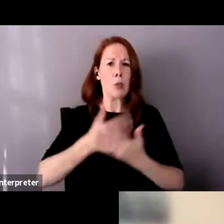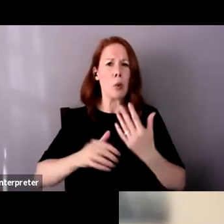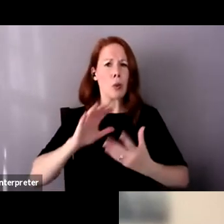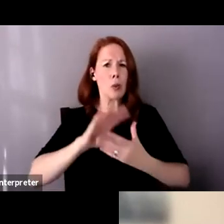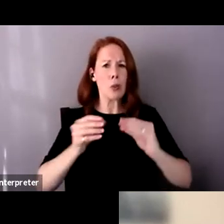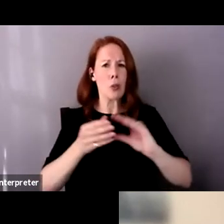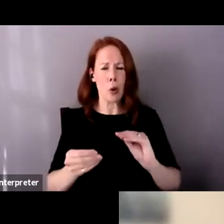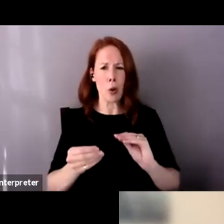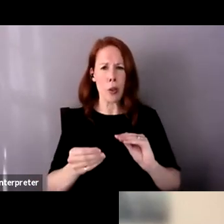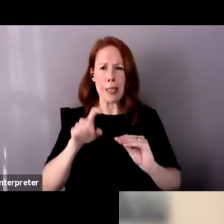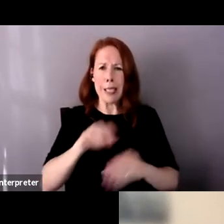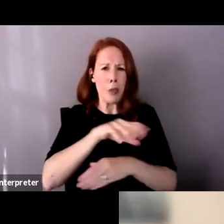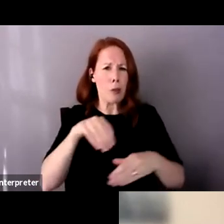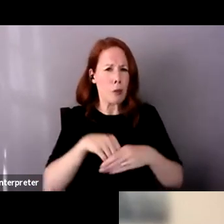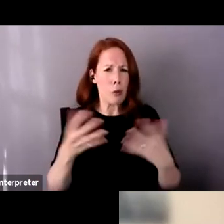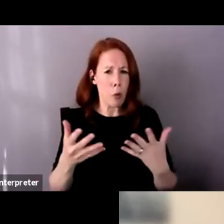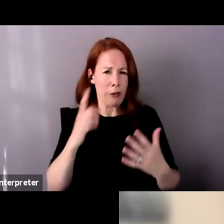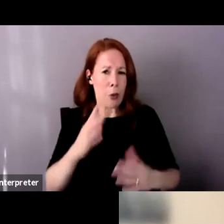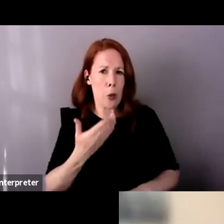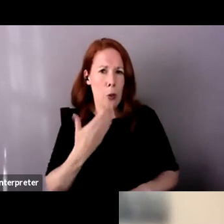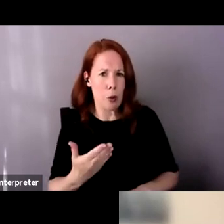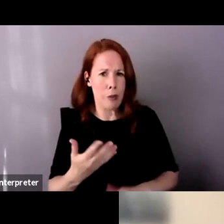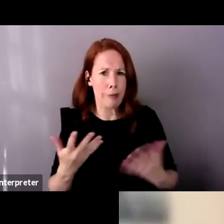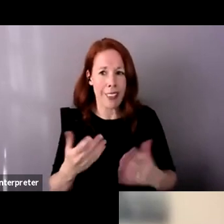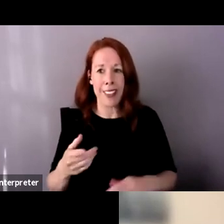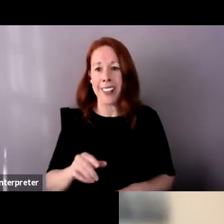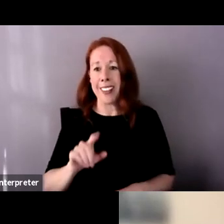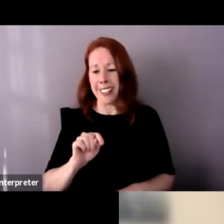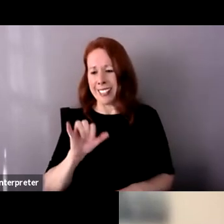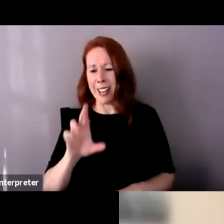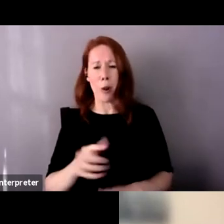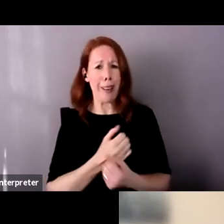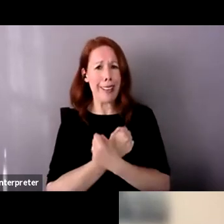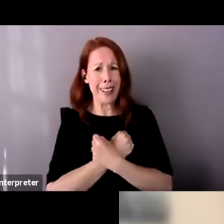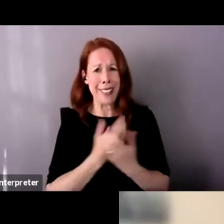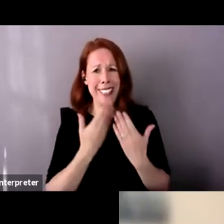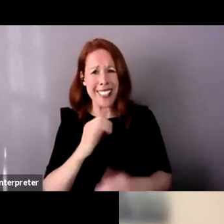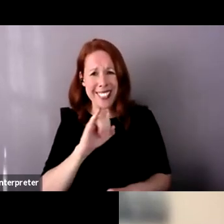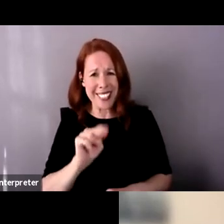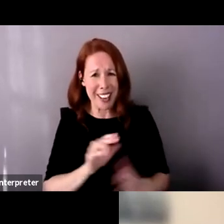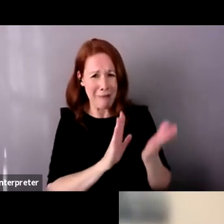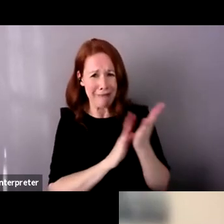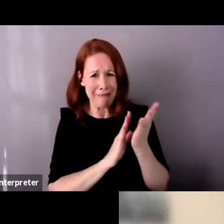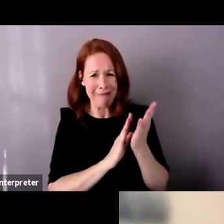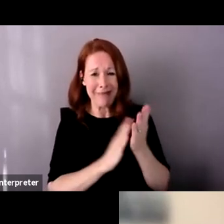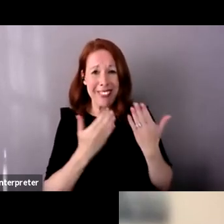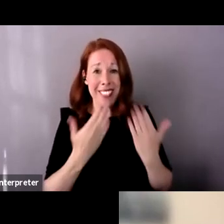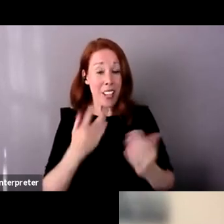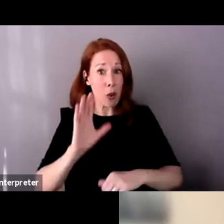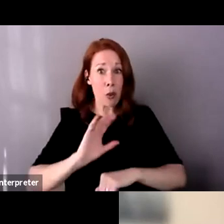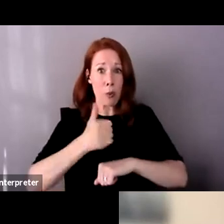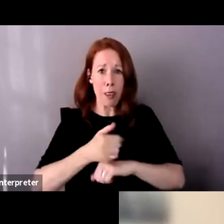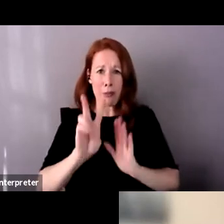story, Taylor? Oh, I love this. Great job. Kudos to you for creating